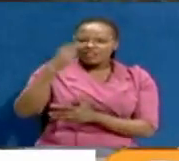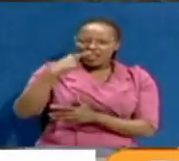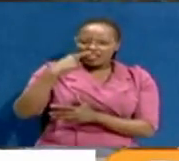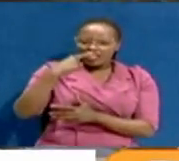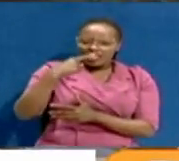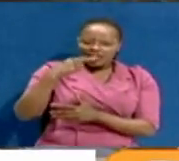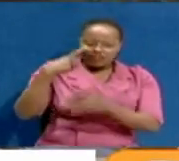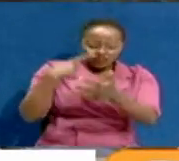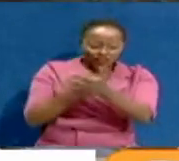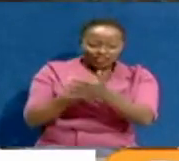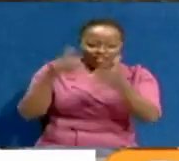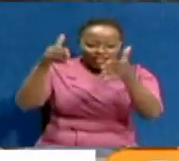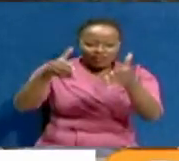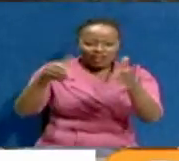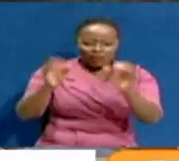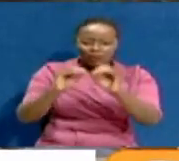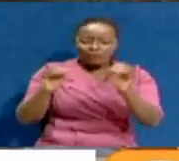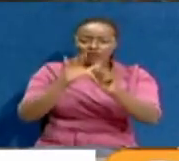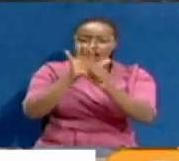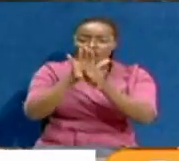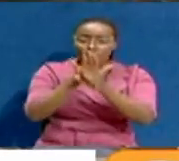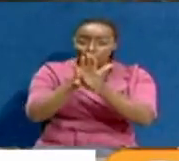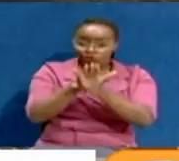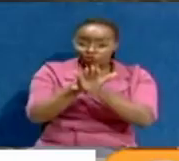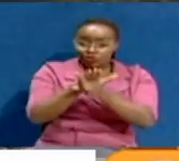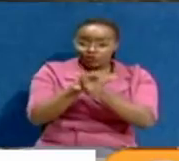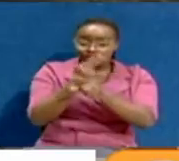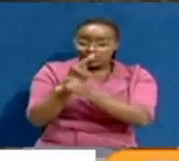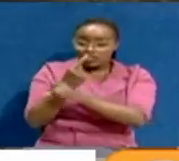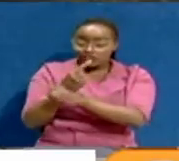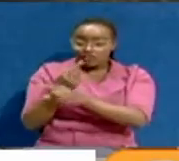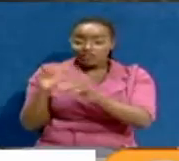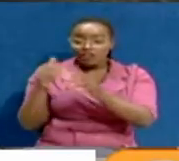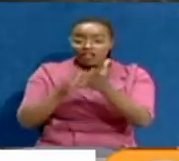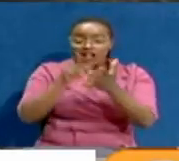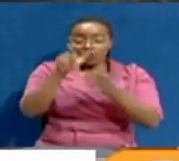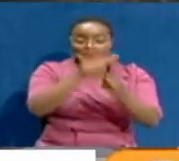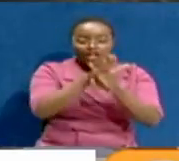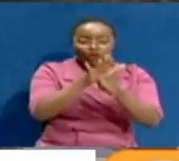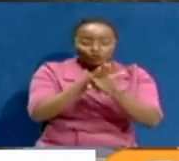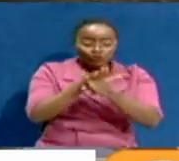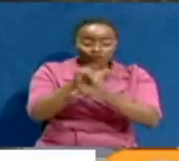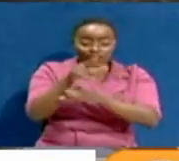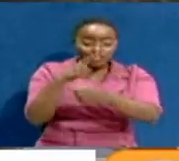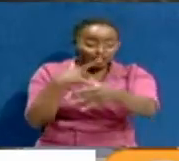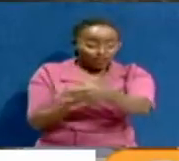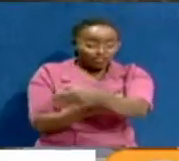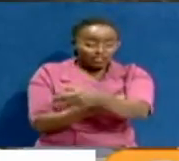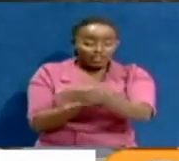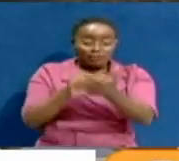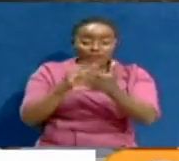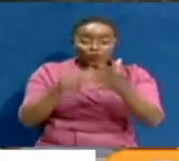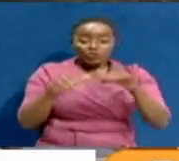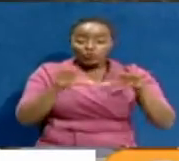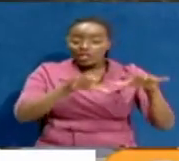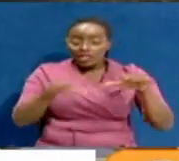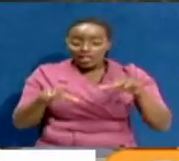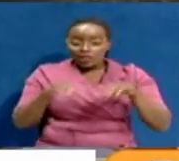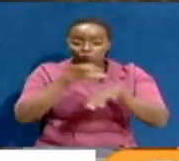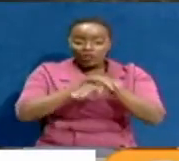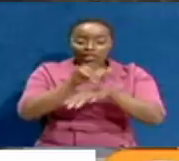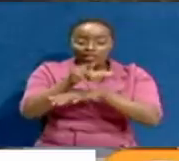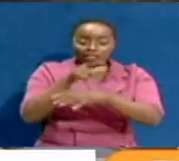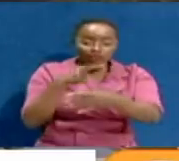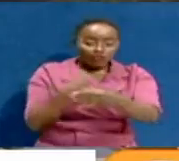available. A lot of the more developed countries bought a lot of the vaccine, and so we're struggling to get